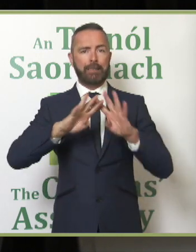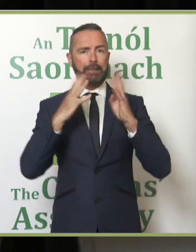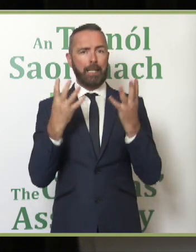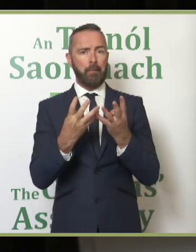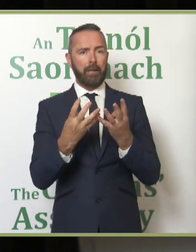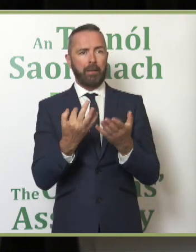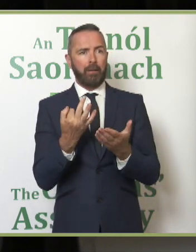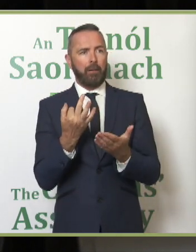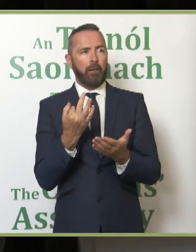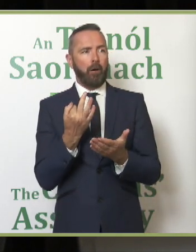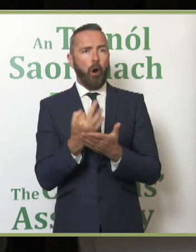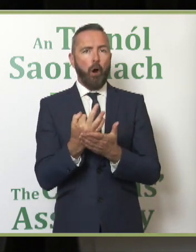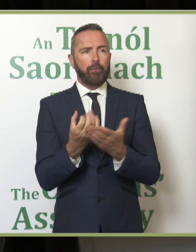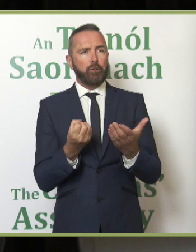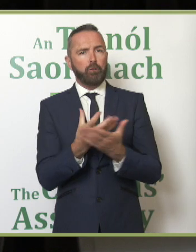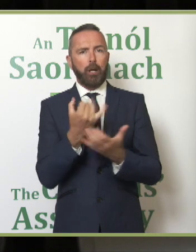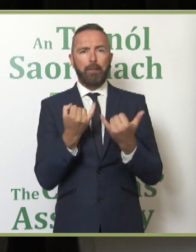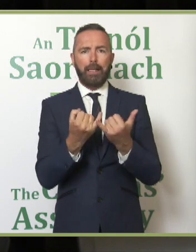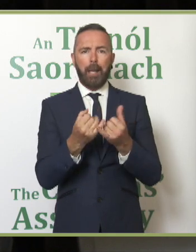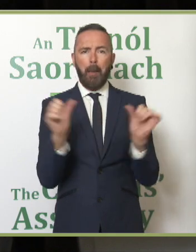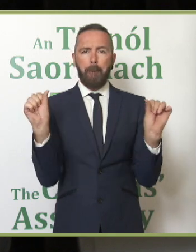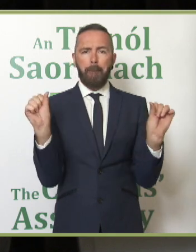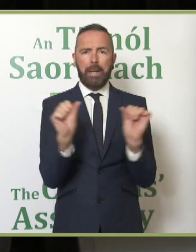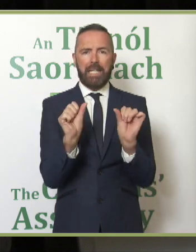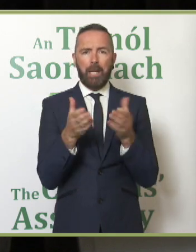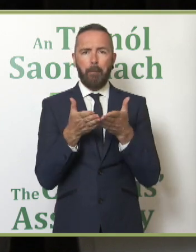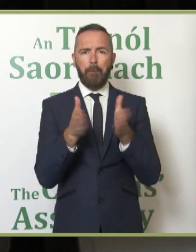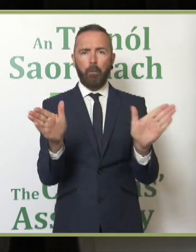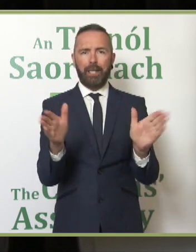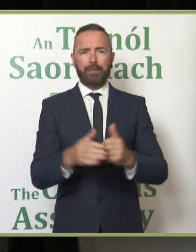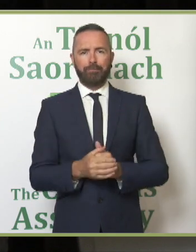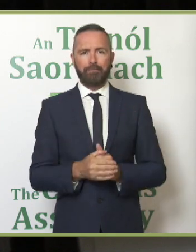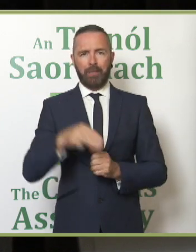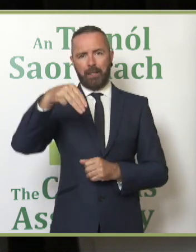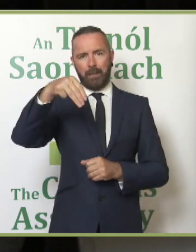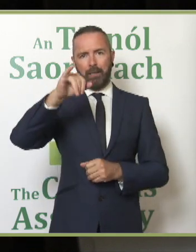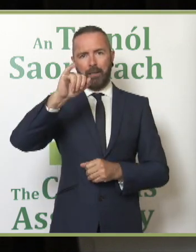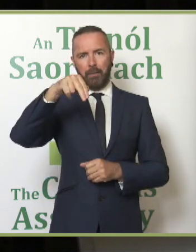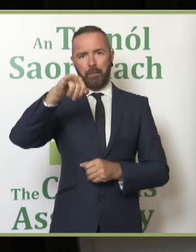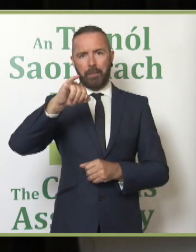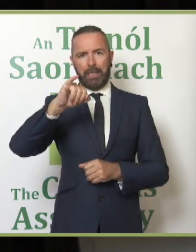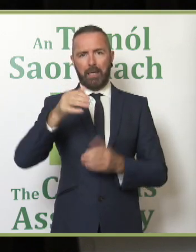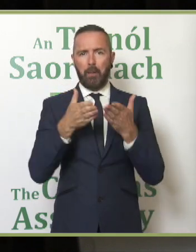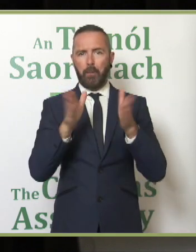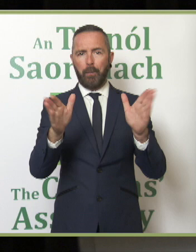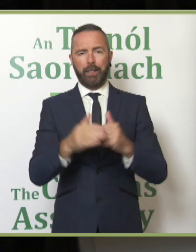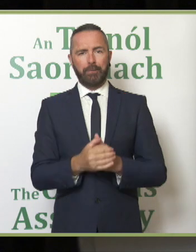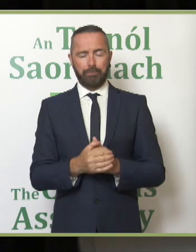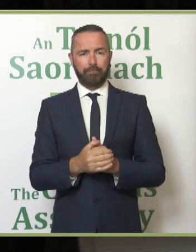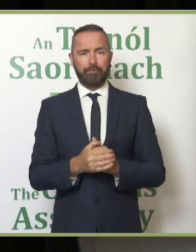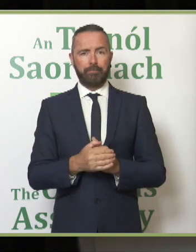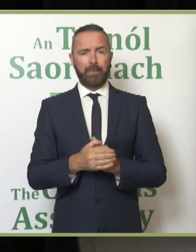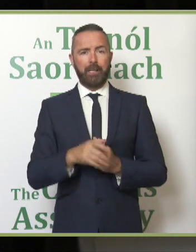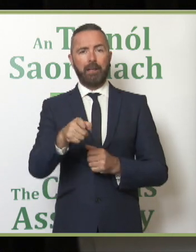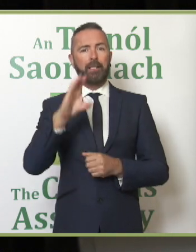often described as mini-publics. That's a term that's used about them sometimes around the world. And that's because the 100 people in the